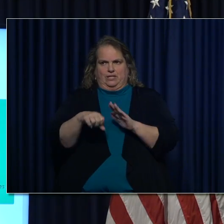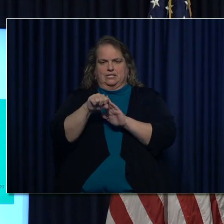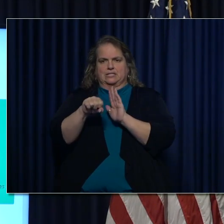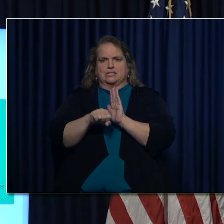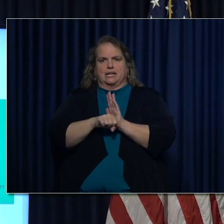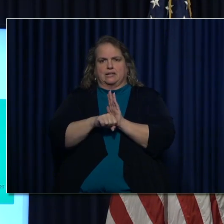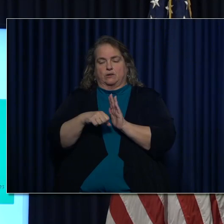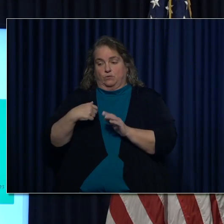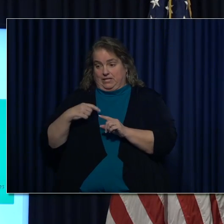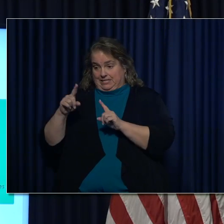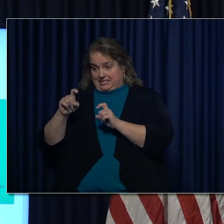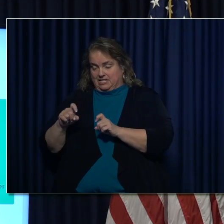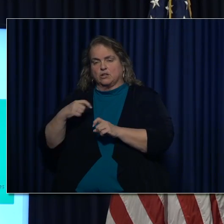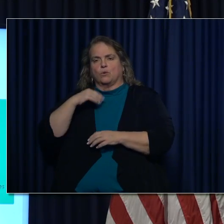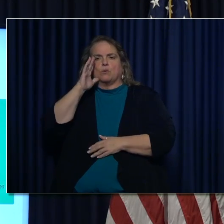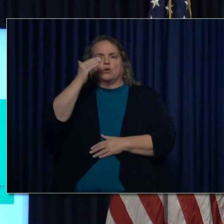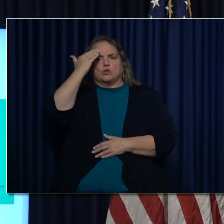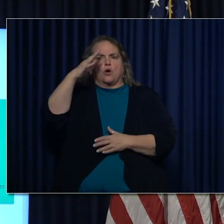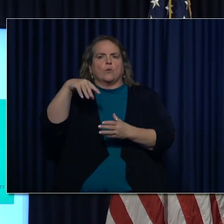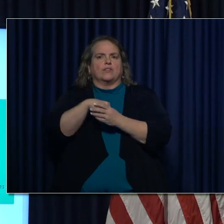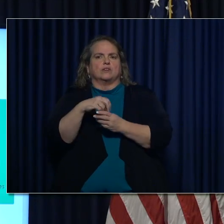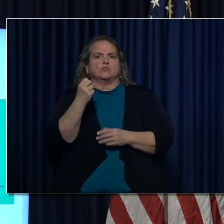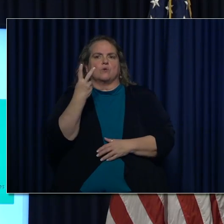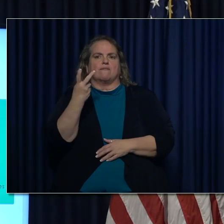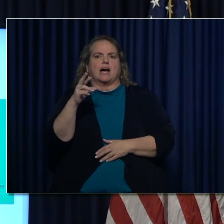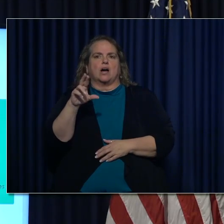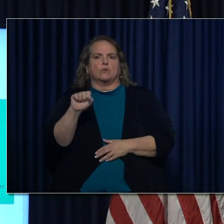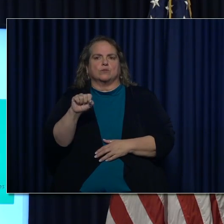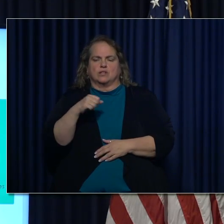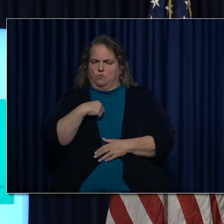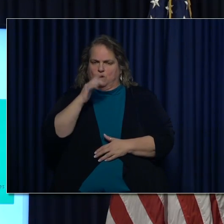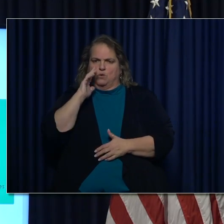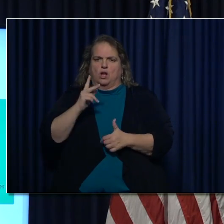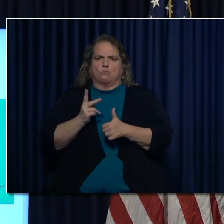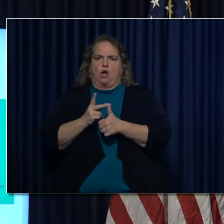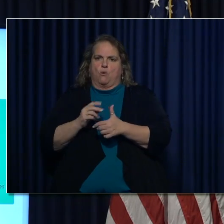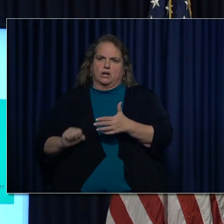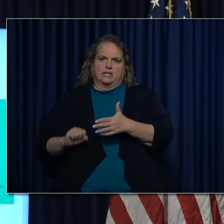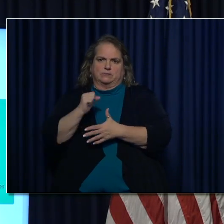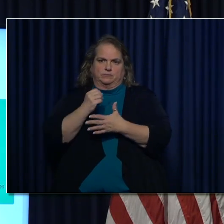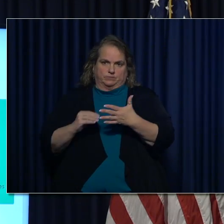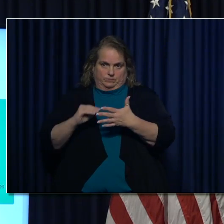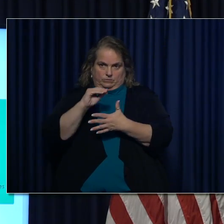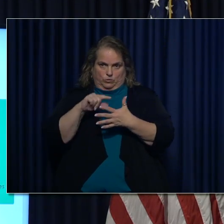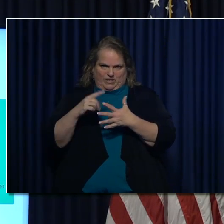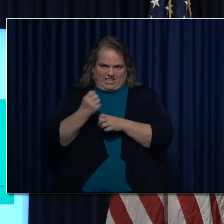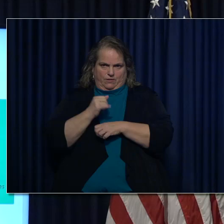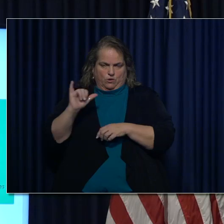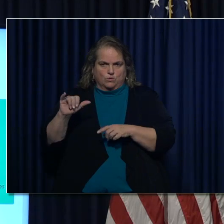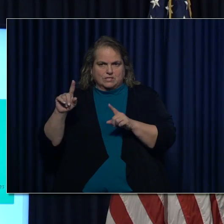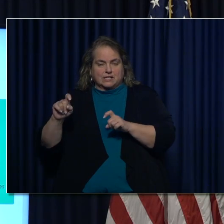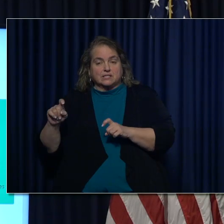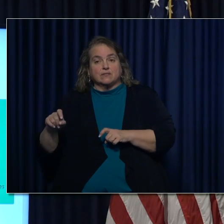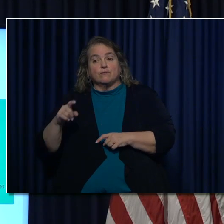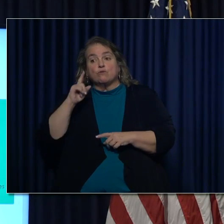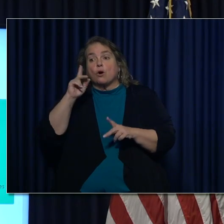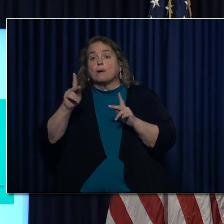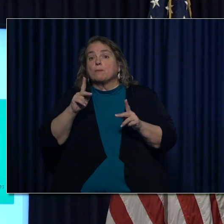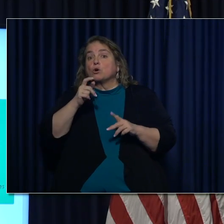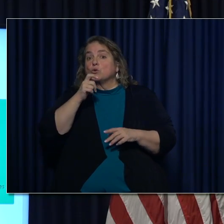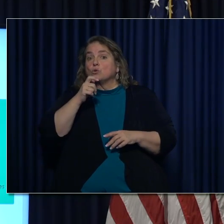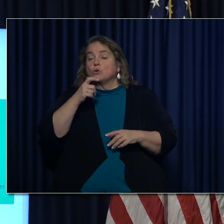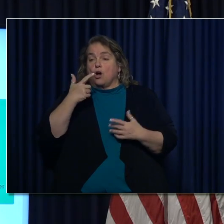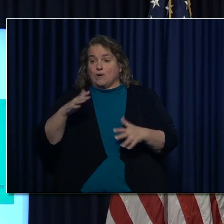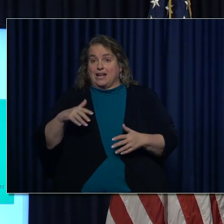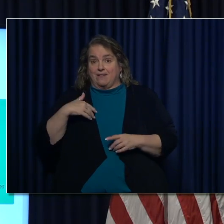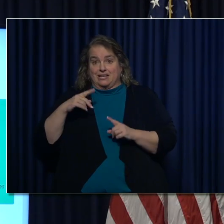And we're going to make sure that we're prioritizing and getting those tested. Now, for folks that a test has been taken from,